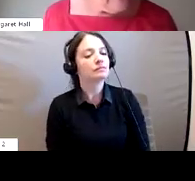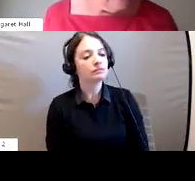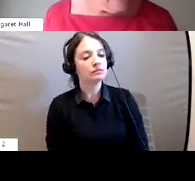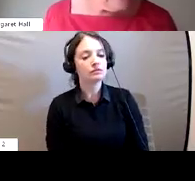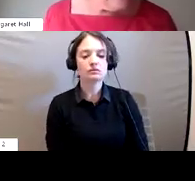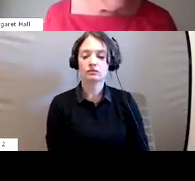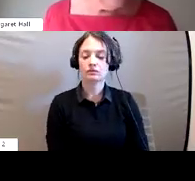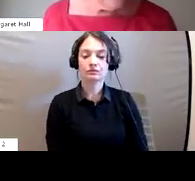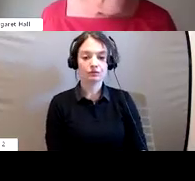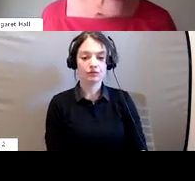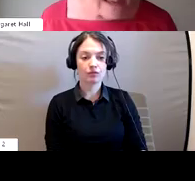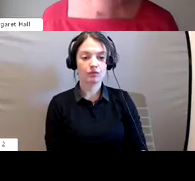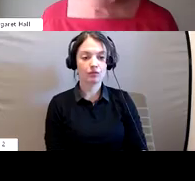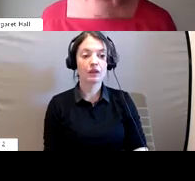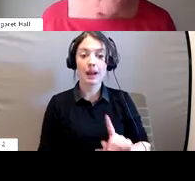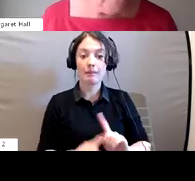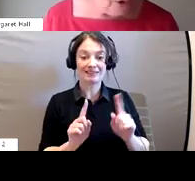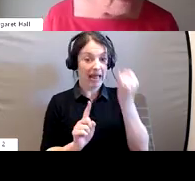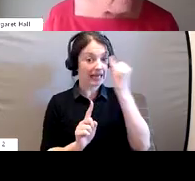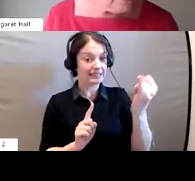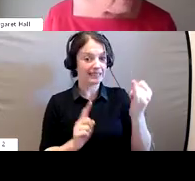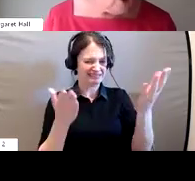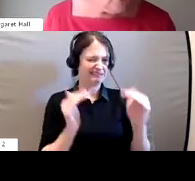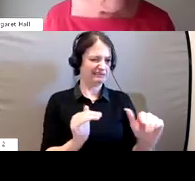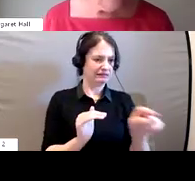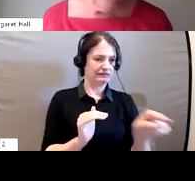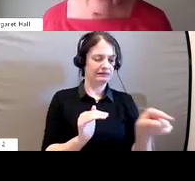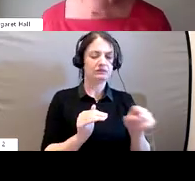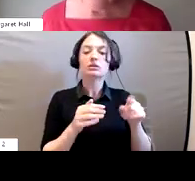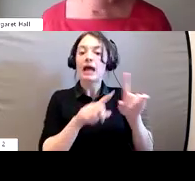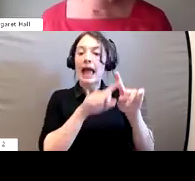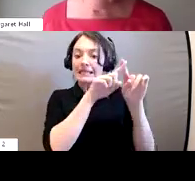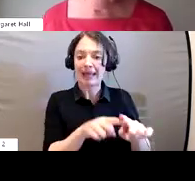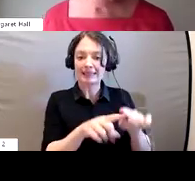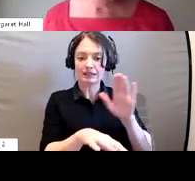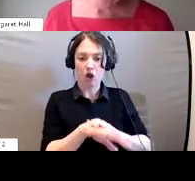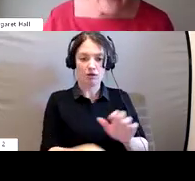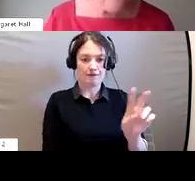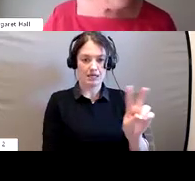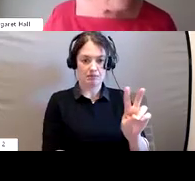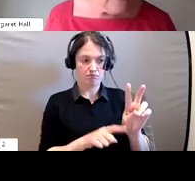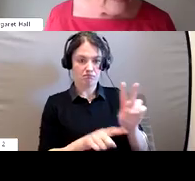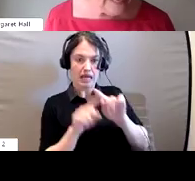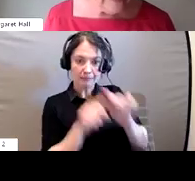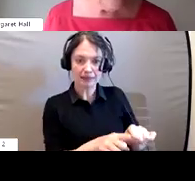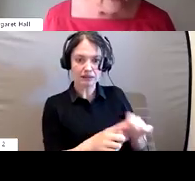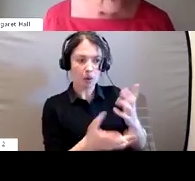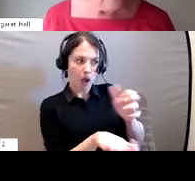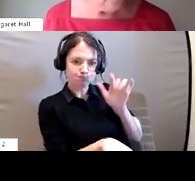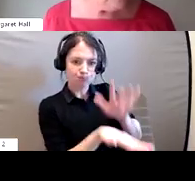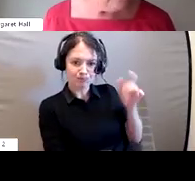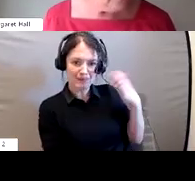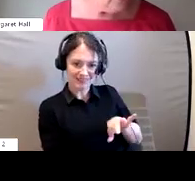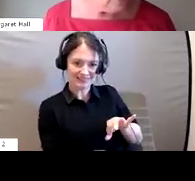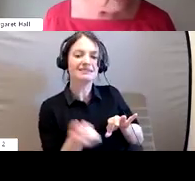Now, recognizing the dependence of perpetrators on their victims for the benefits that they get out